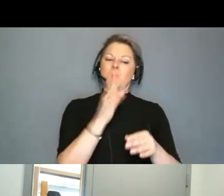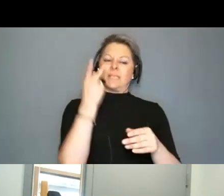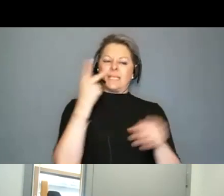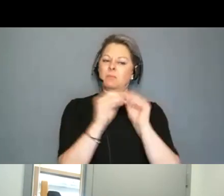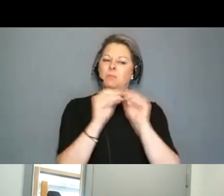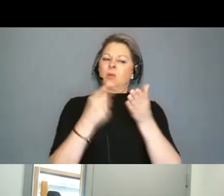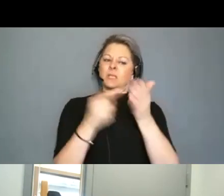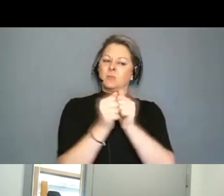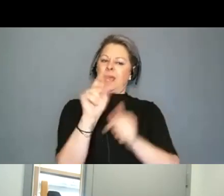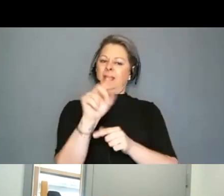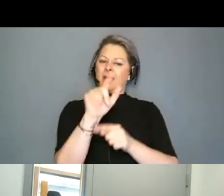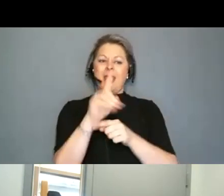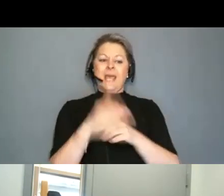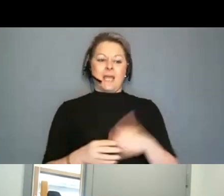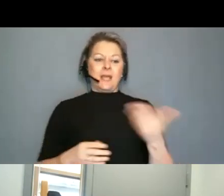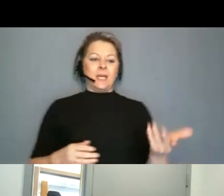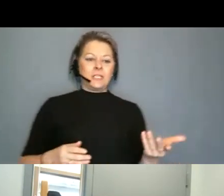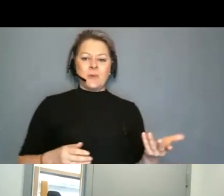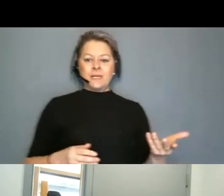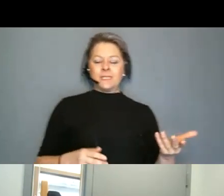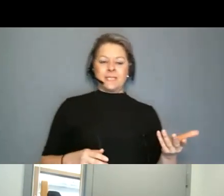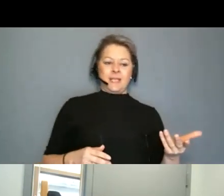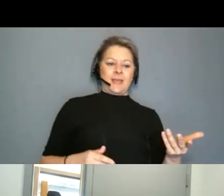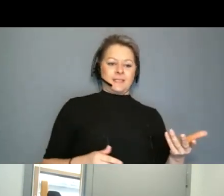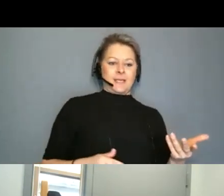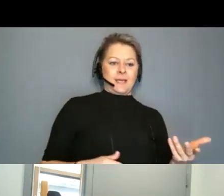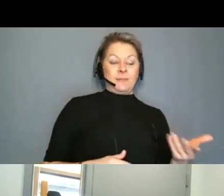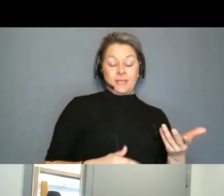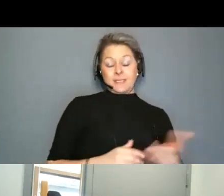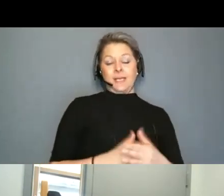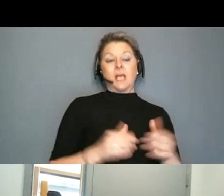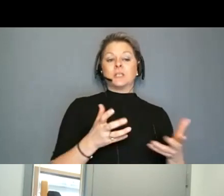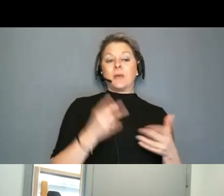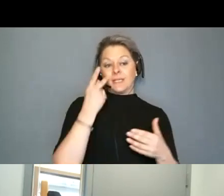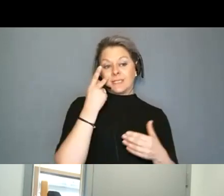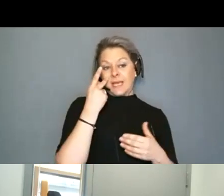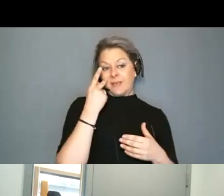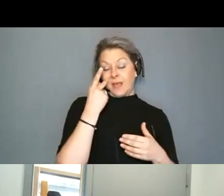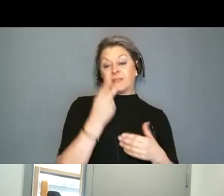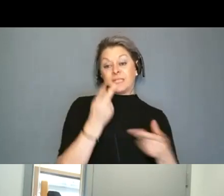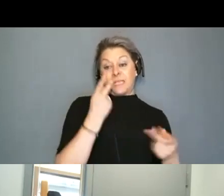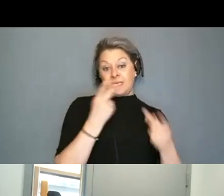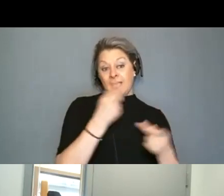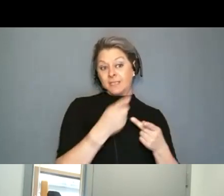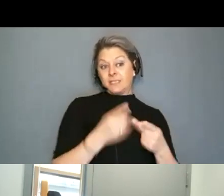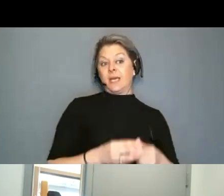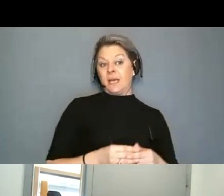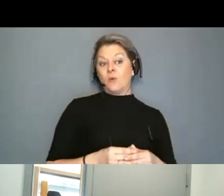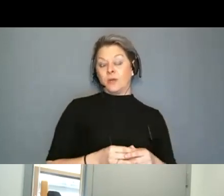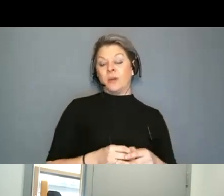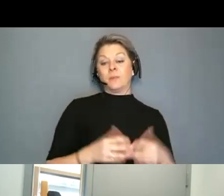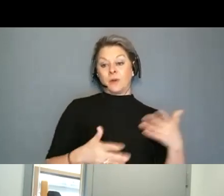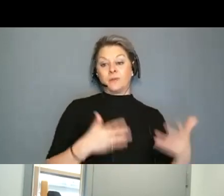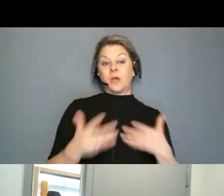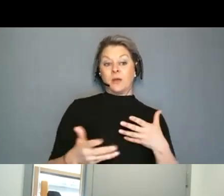moving forward. So. Sure. Excellent points, folks. Yeah, and I just wanted to say that Megan's saying, I just wanted to say that I have seen that